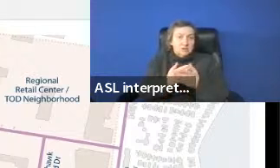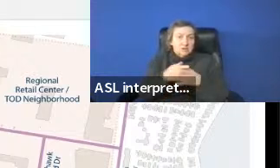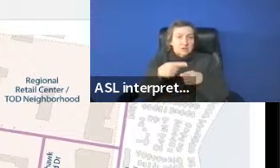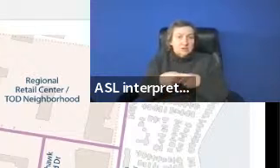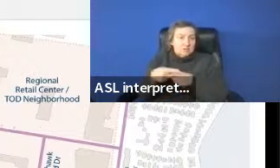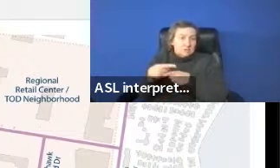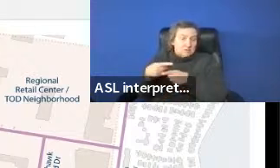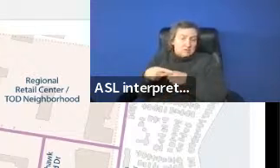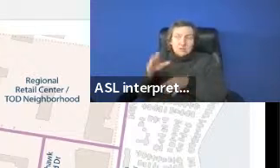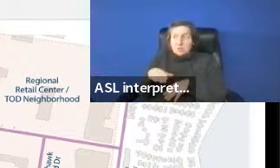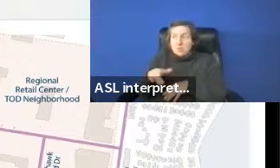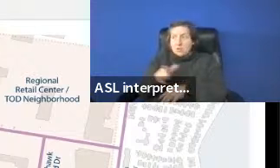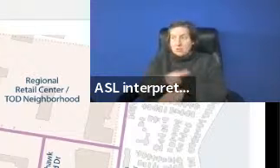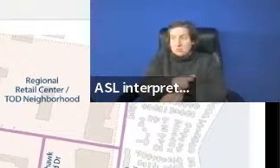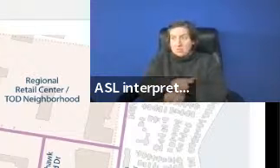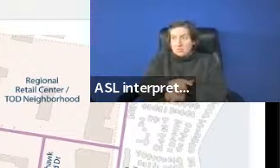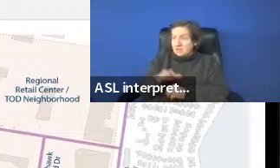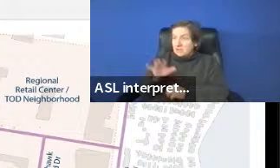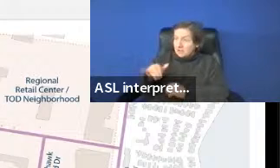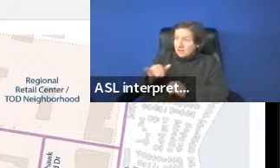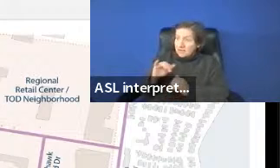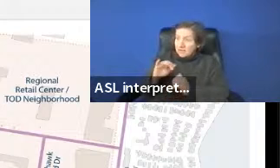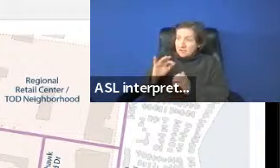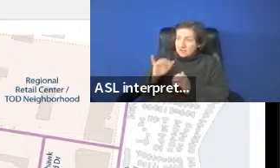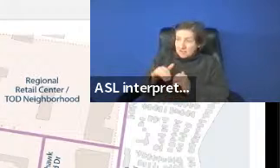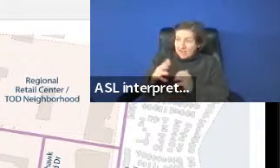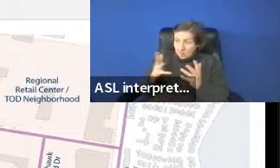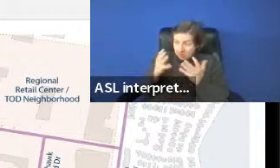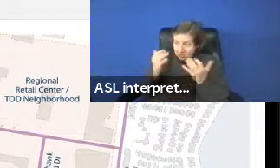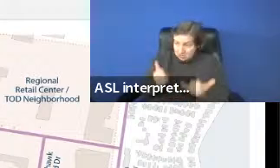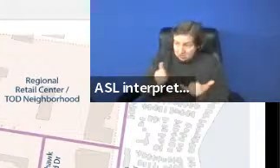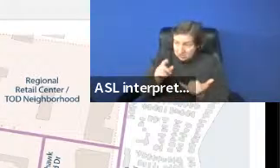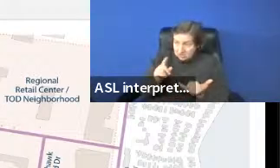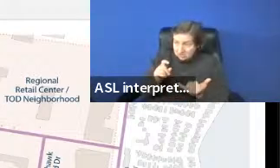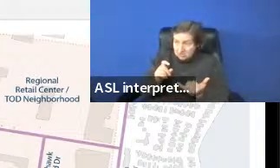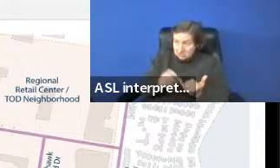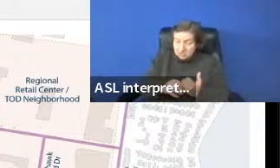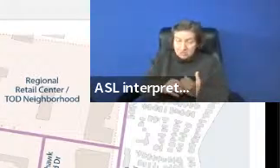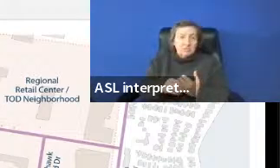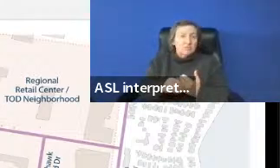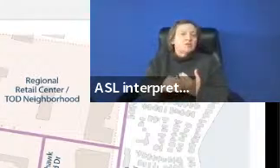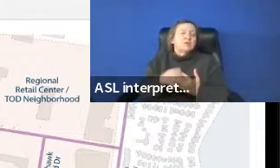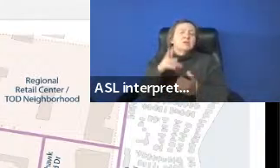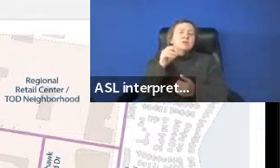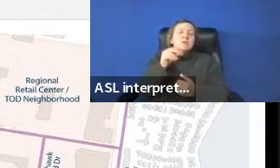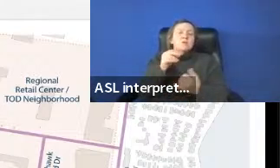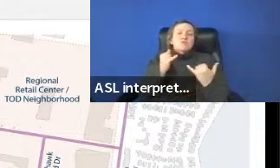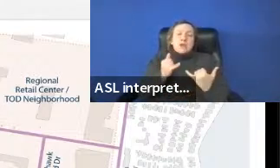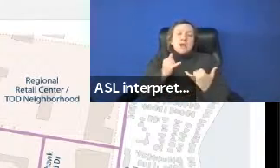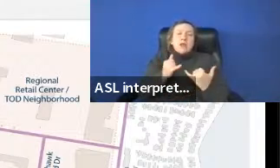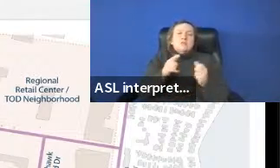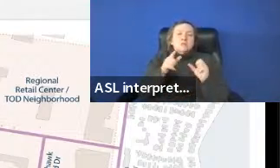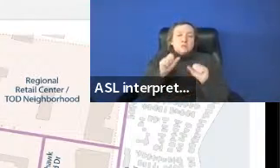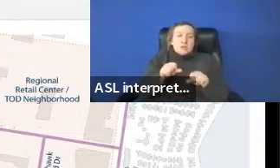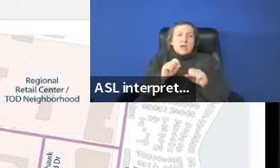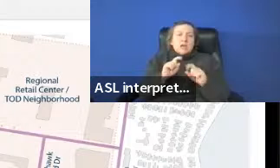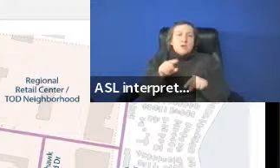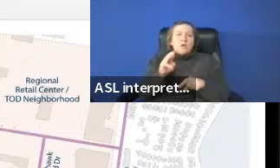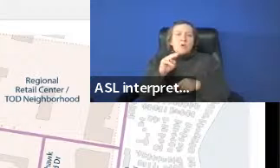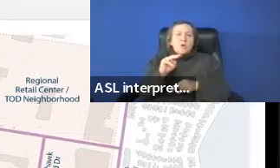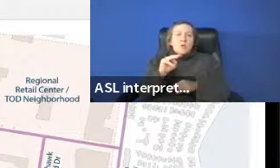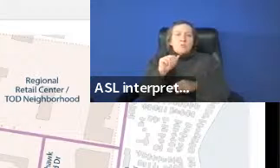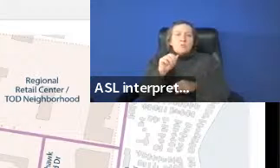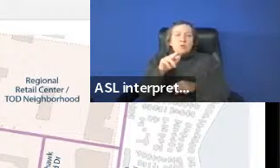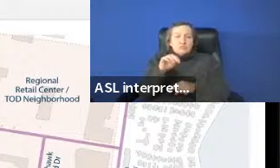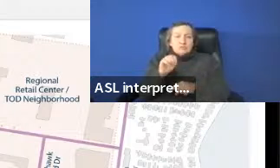the bottom left. Is that what it is now? No, now you can get to Marine Drive right